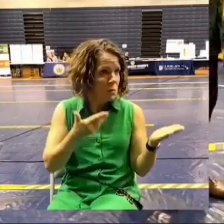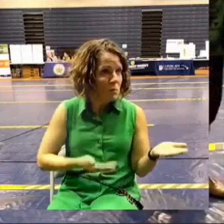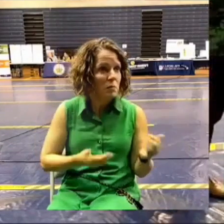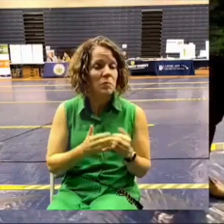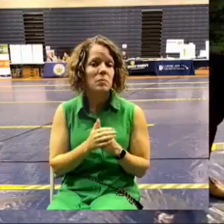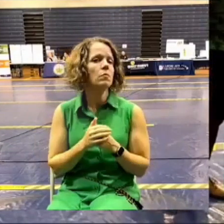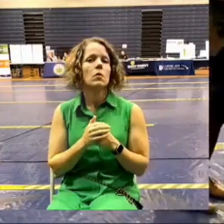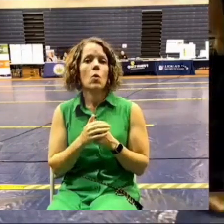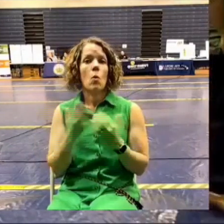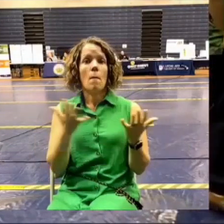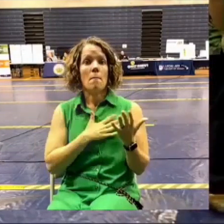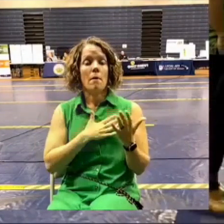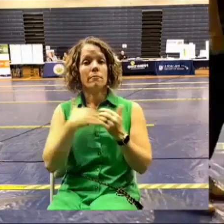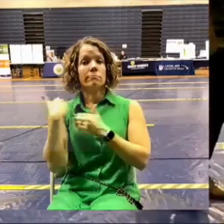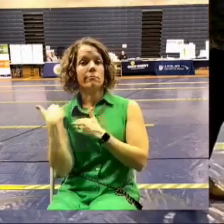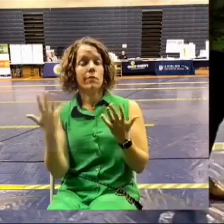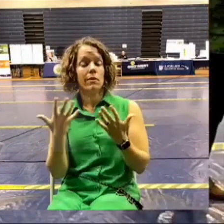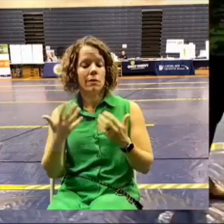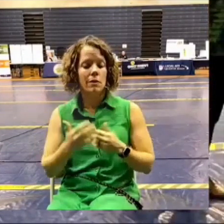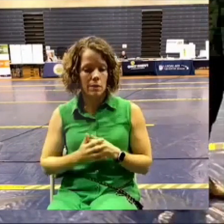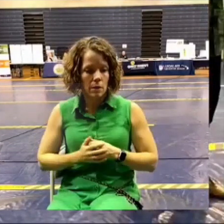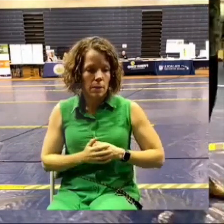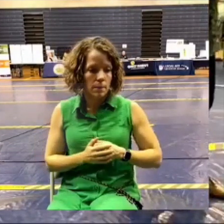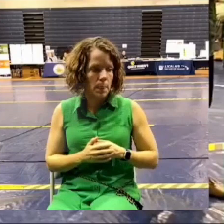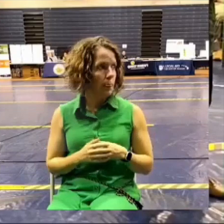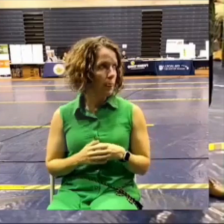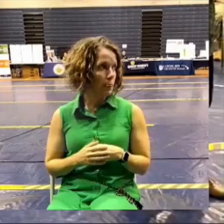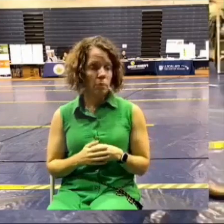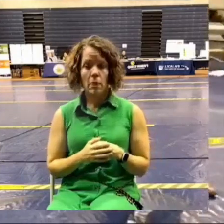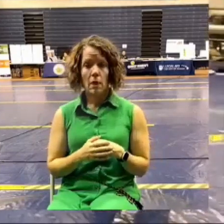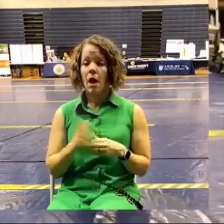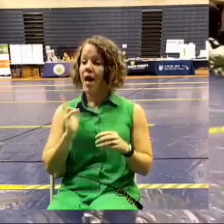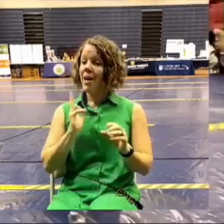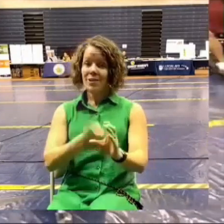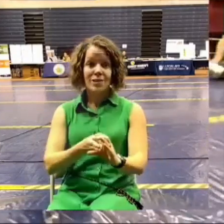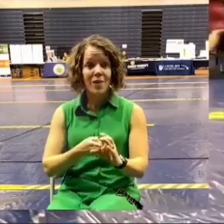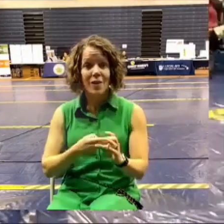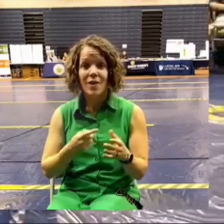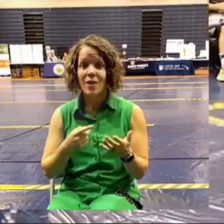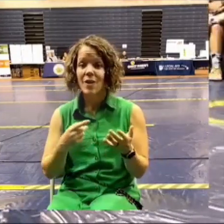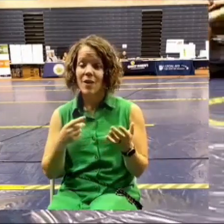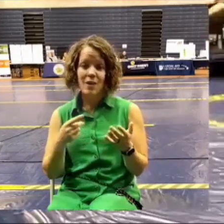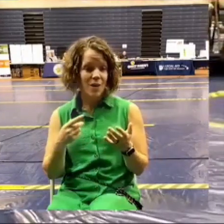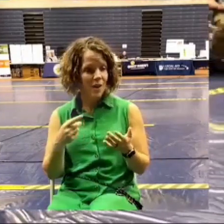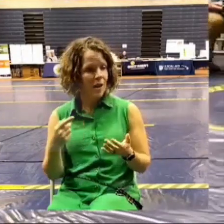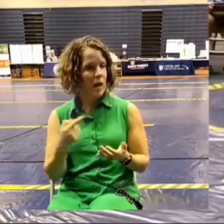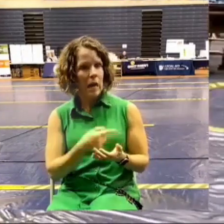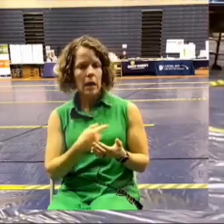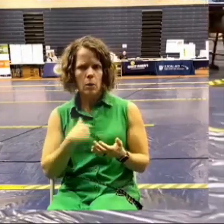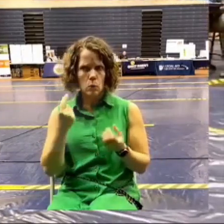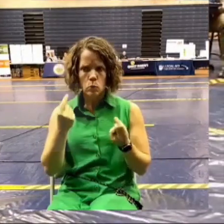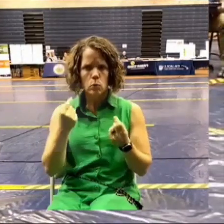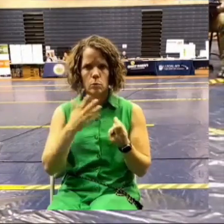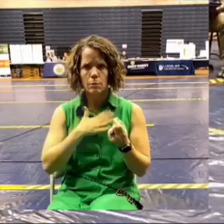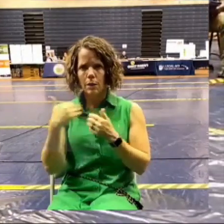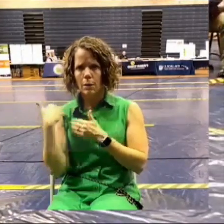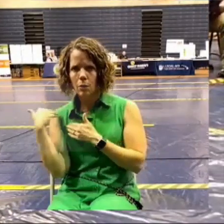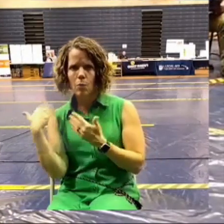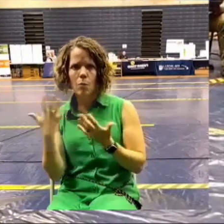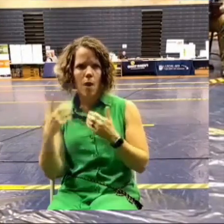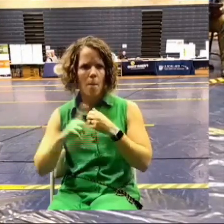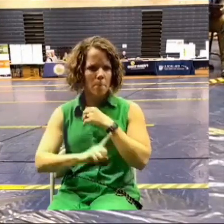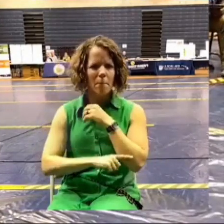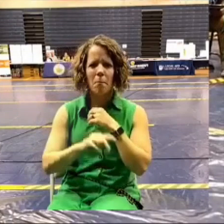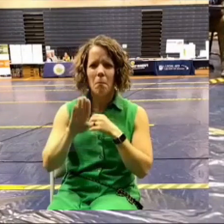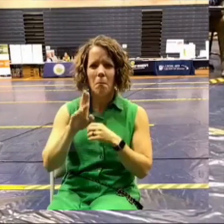bucket goes, when I came on there, I didn't understand really what that was, and perhaps just like you. I still don't really understand